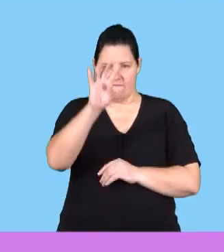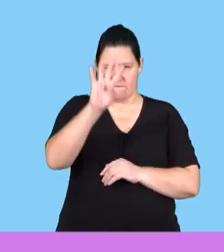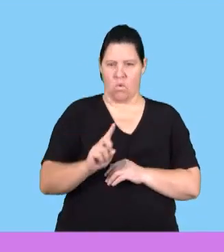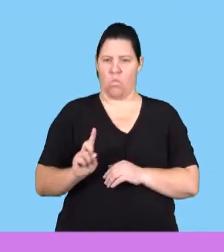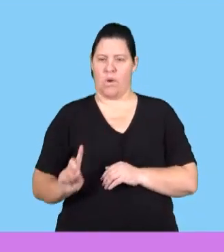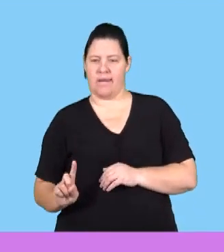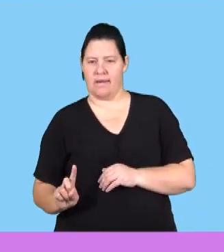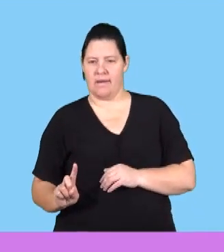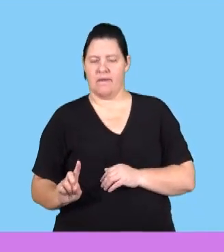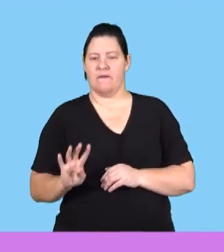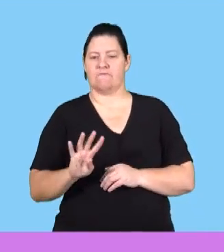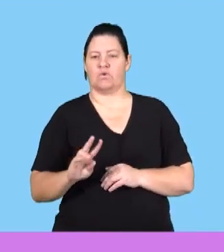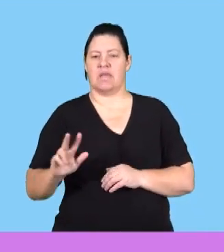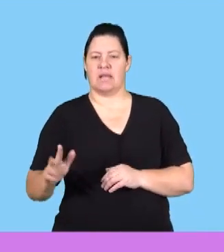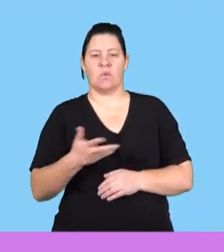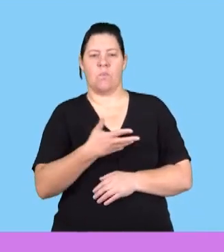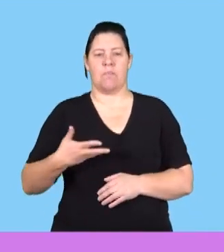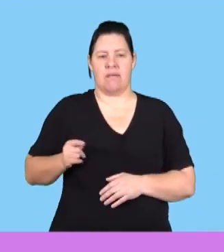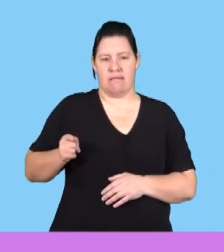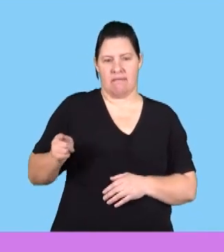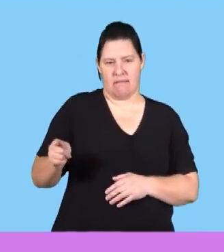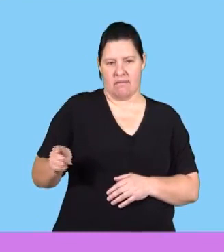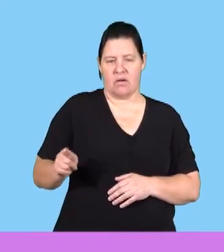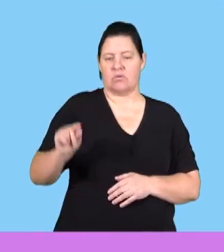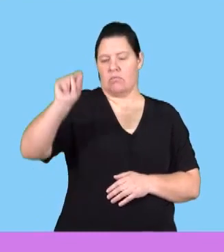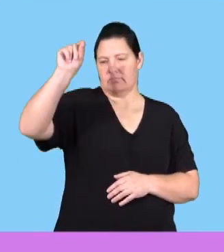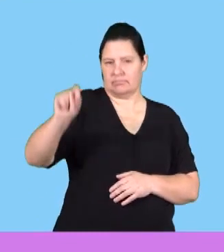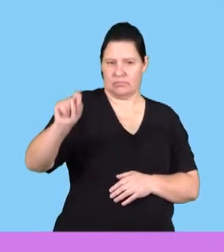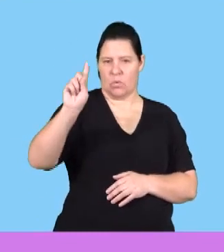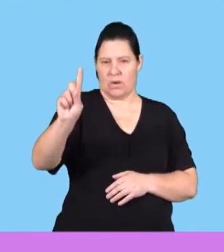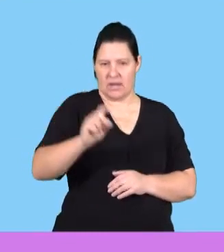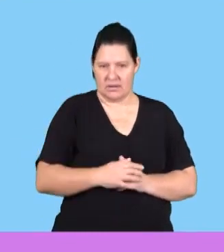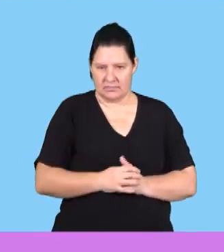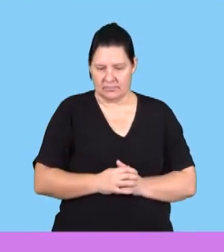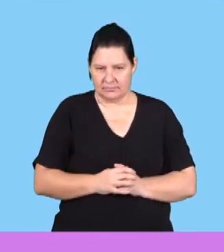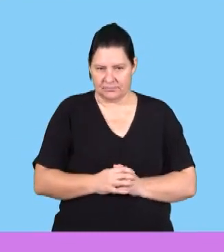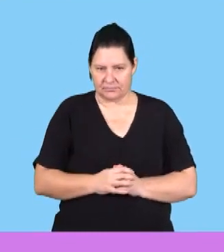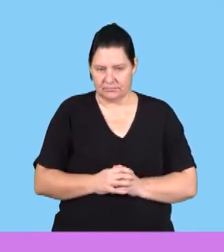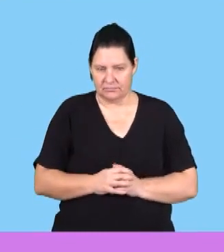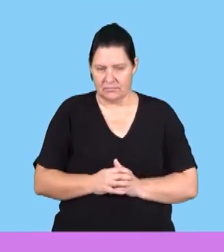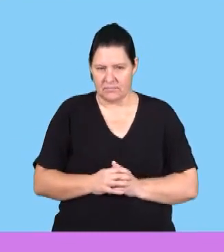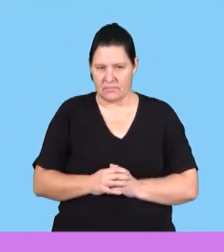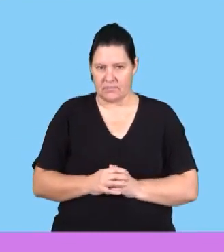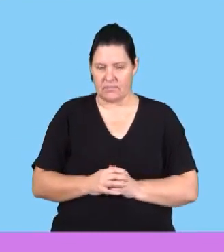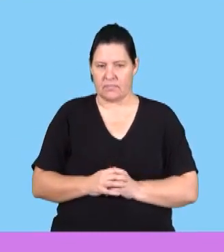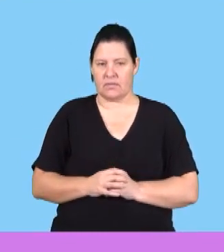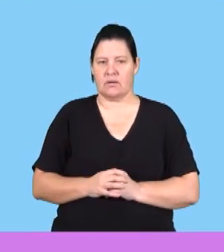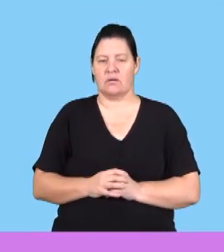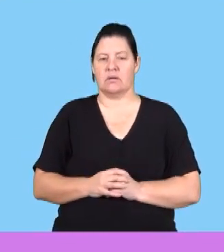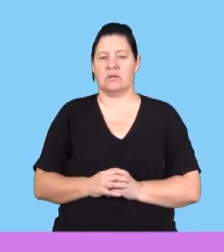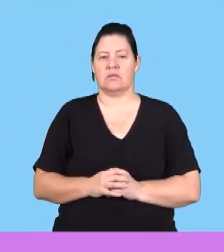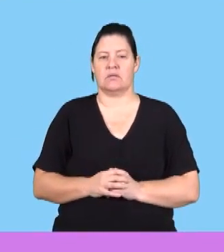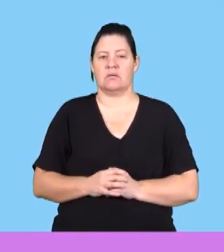there's only one. And that one is a female. So important, you must be careful which side you work with, males or females.